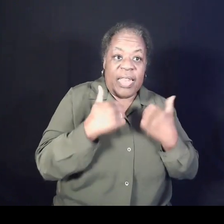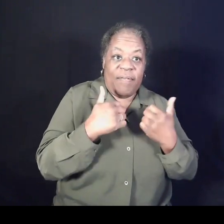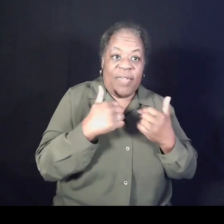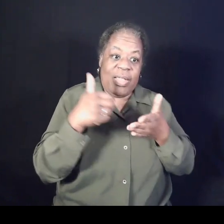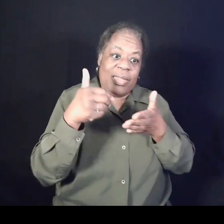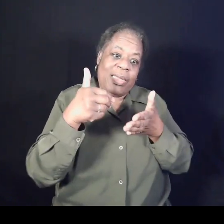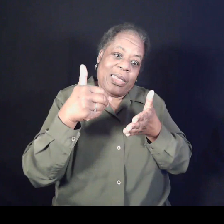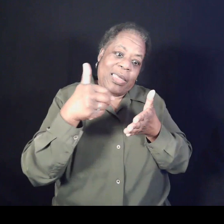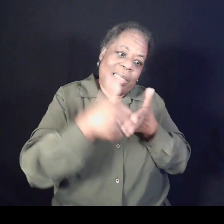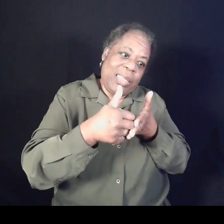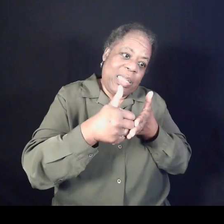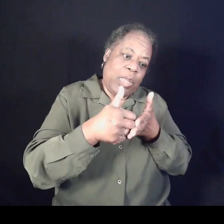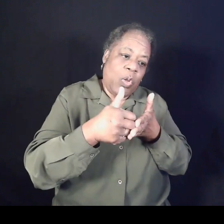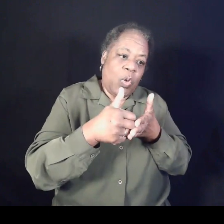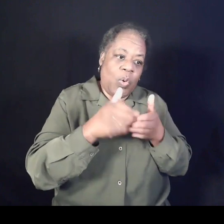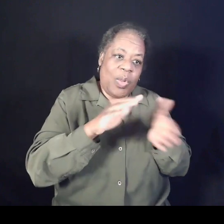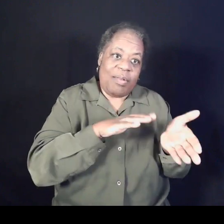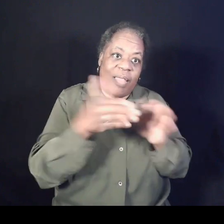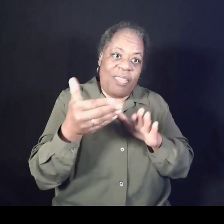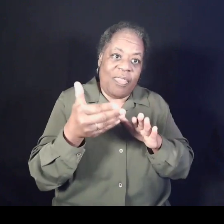death.